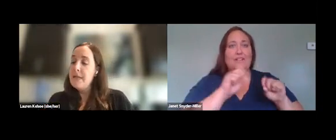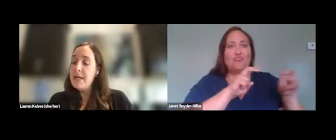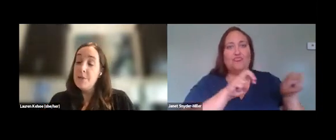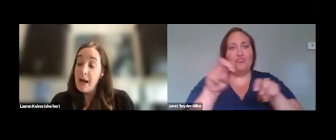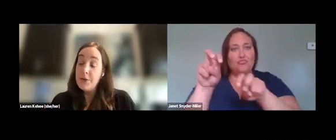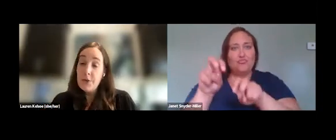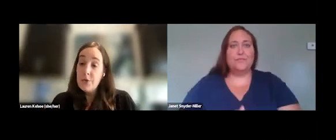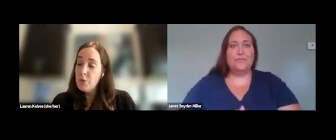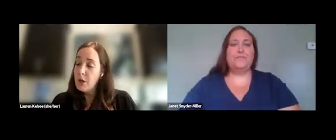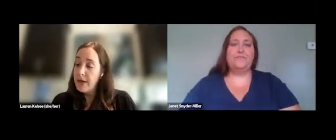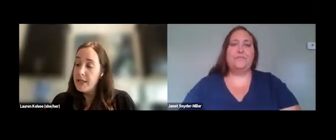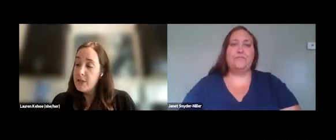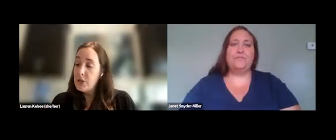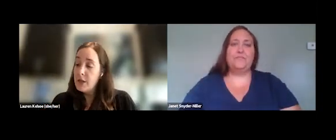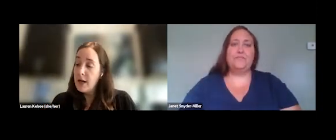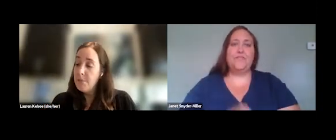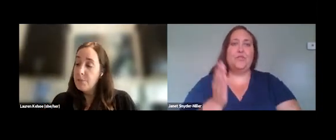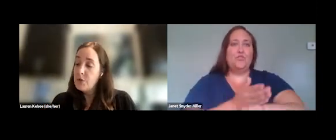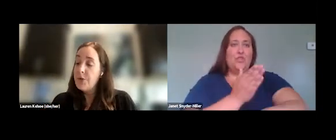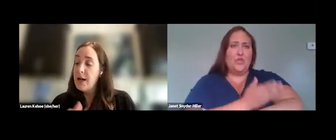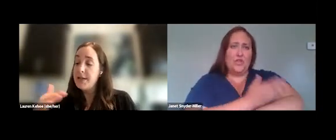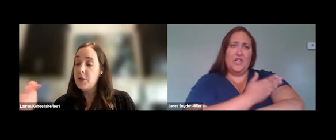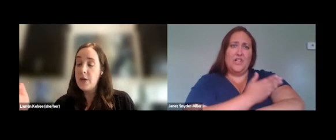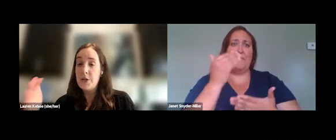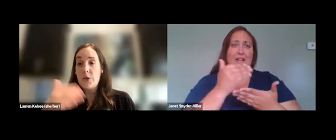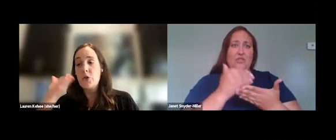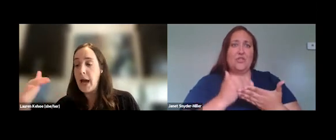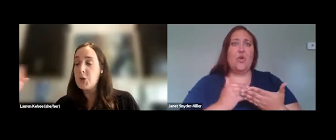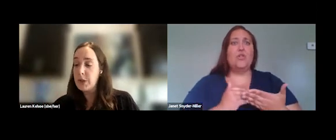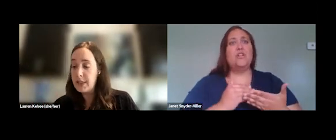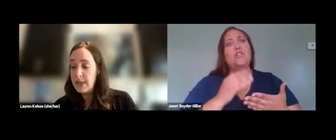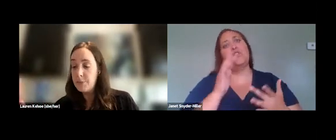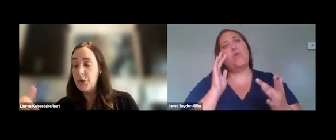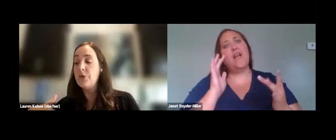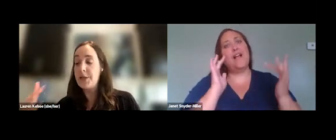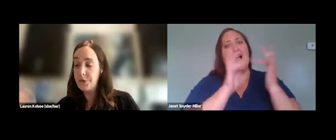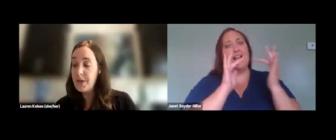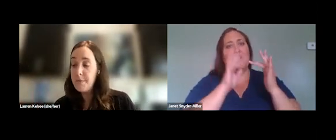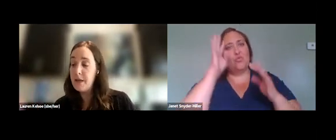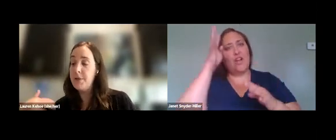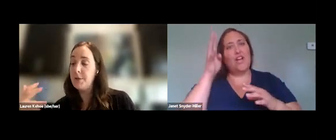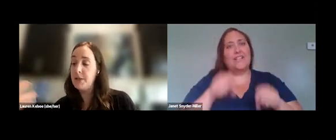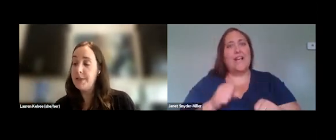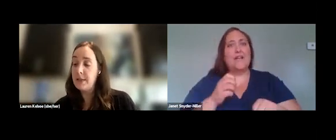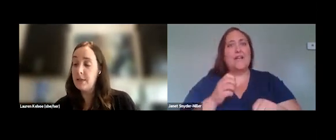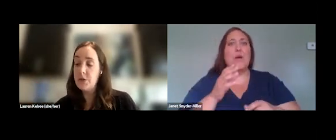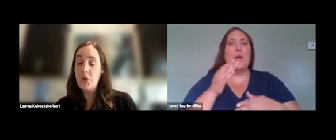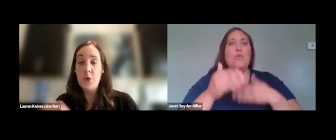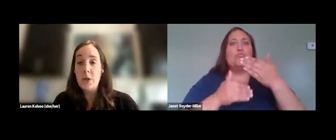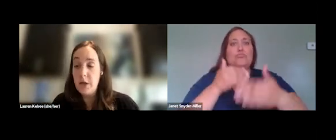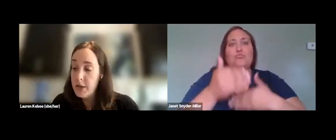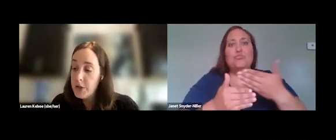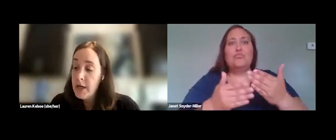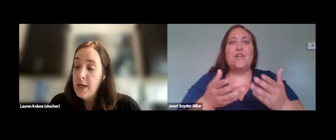the remediation milestones were arranged so that content creators could gradually progress through them and build up their skills